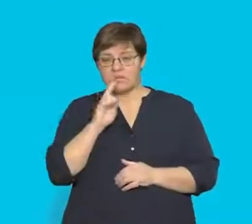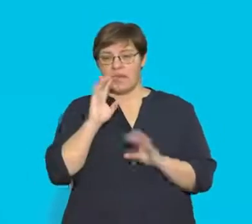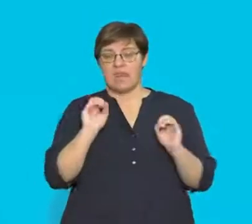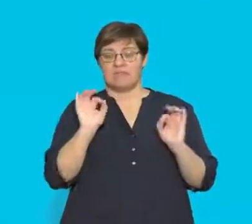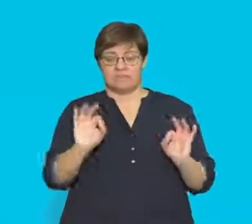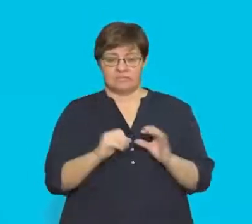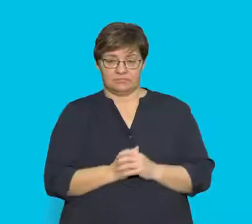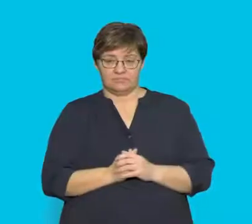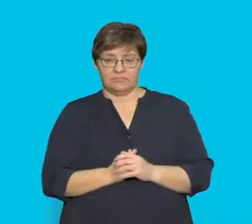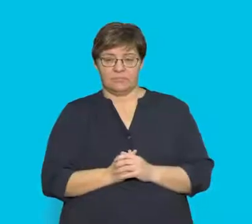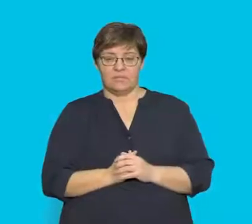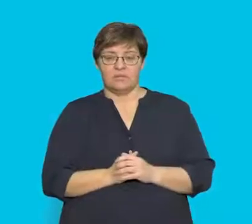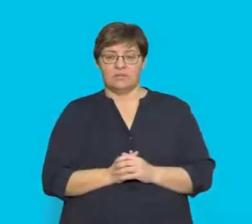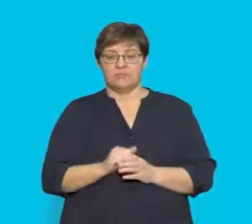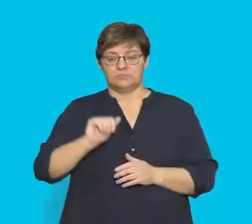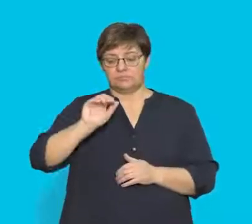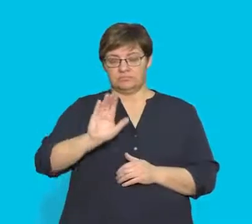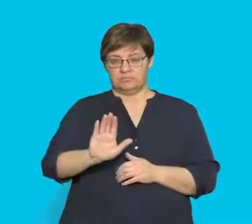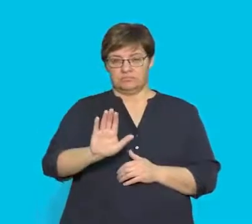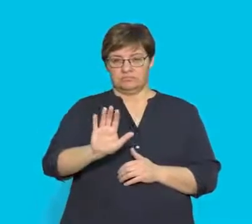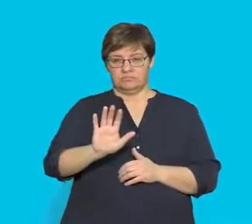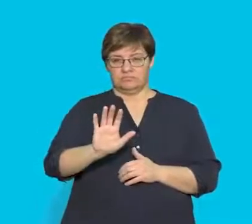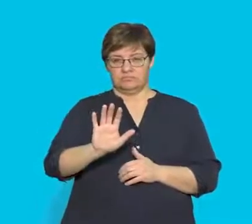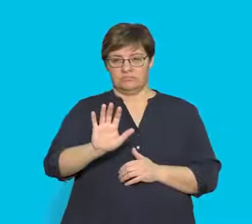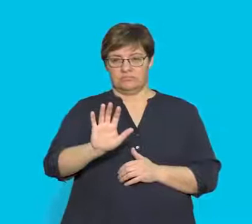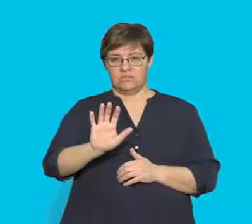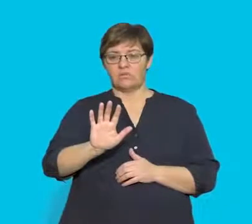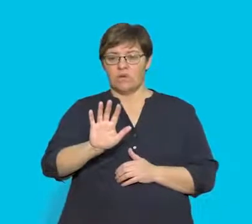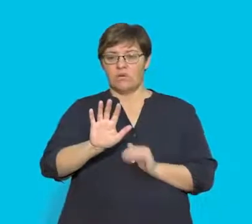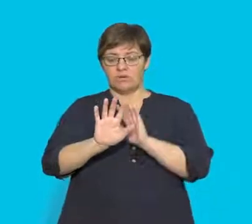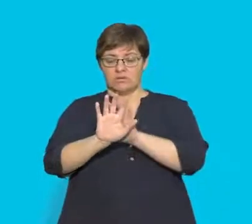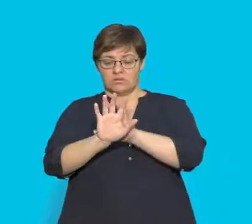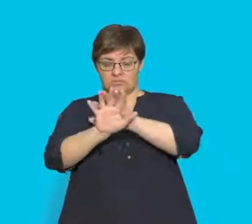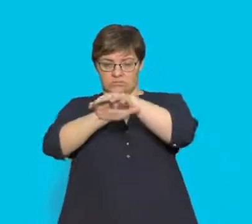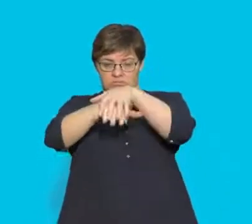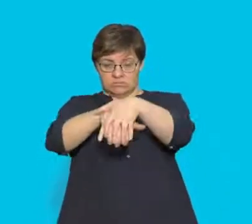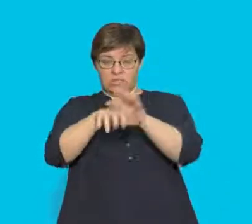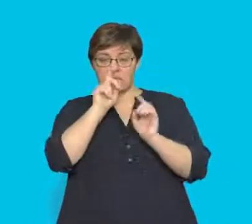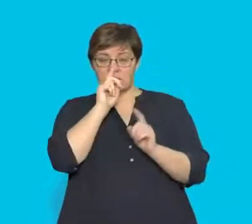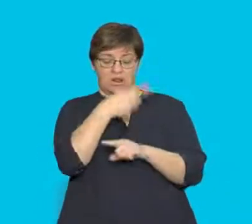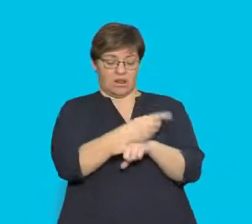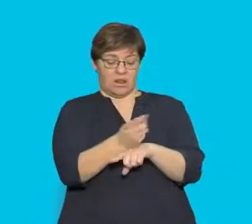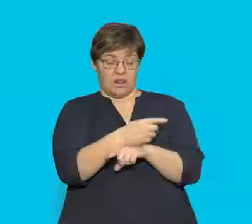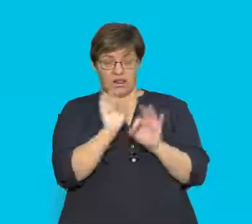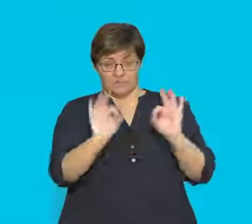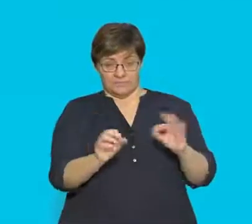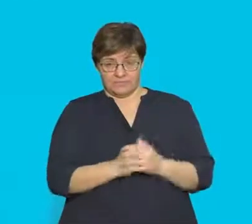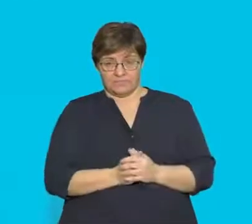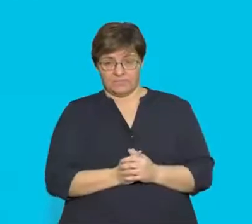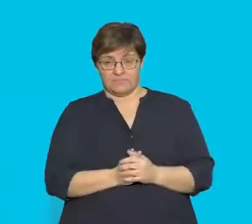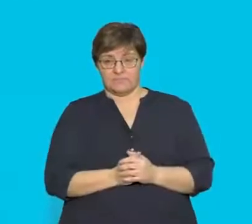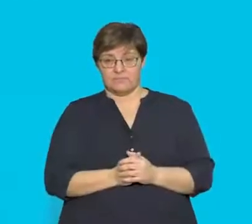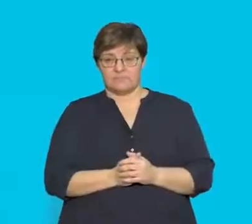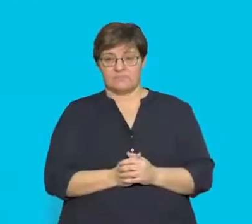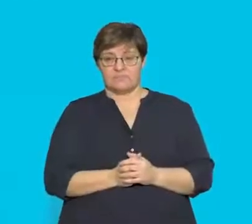got it right and to see that these compass needles are pointing in the right direction. So we point the